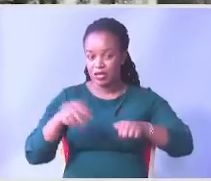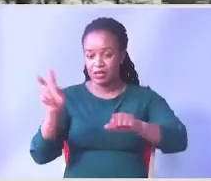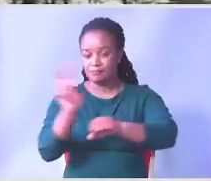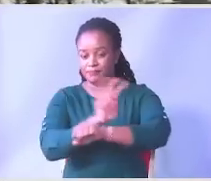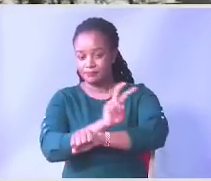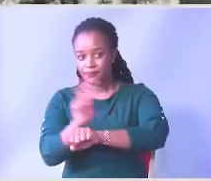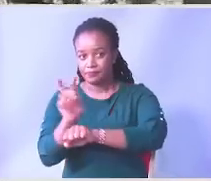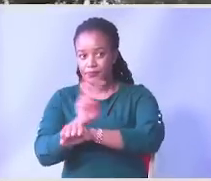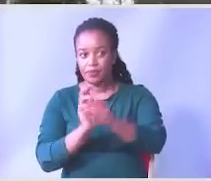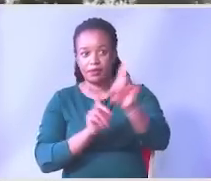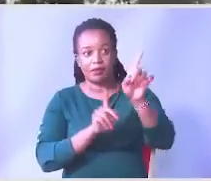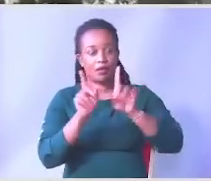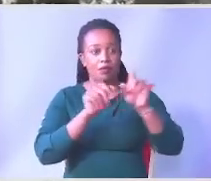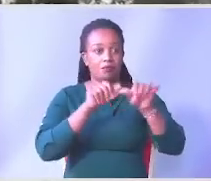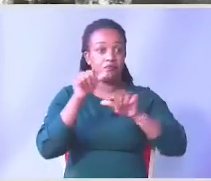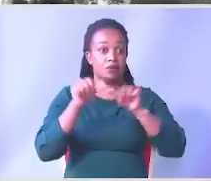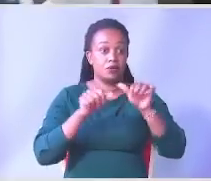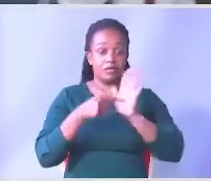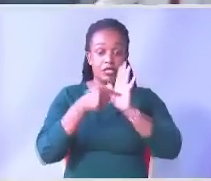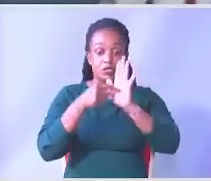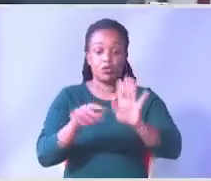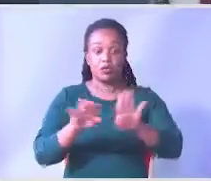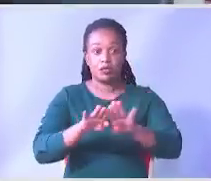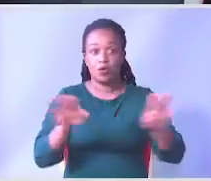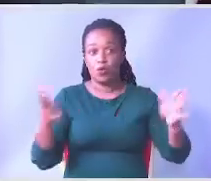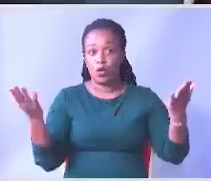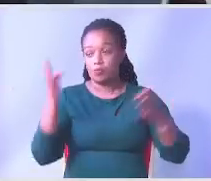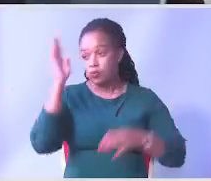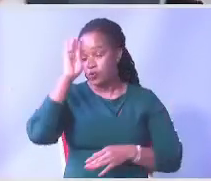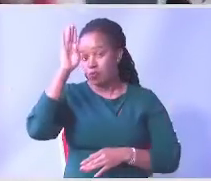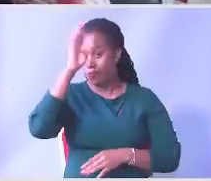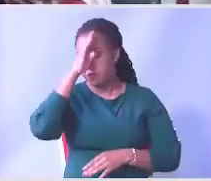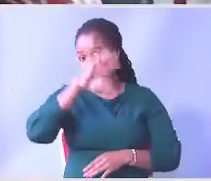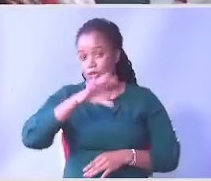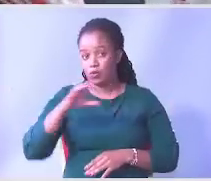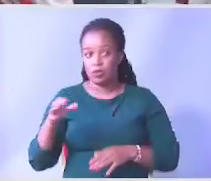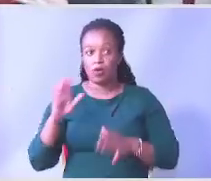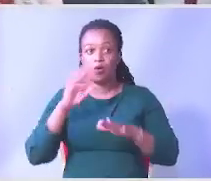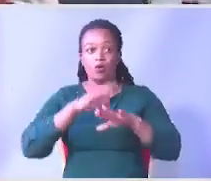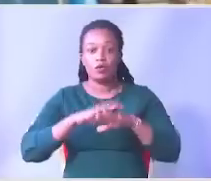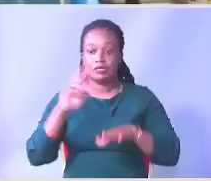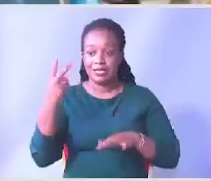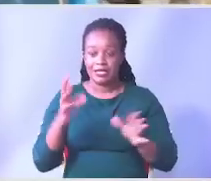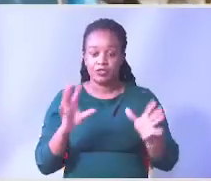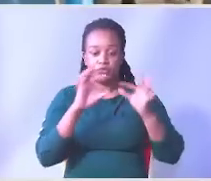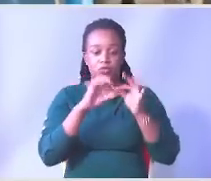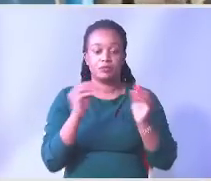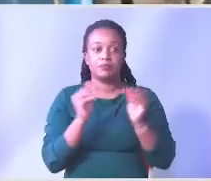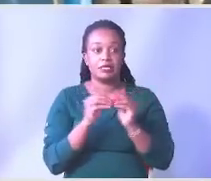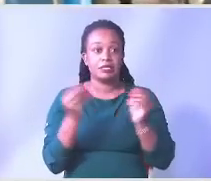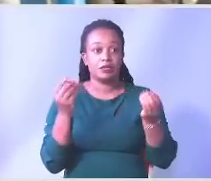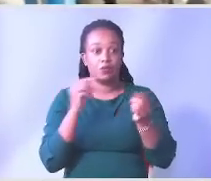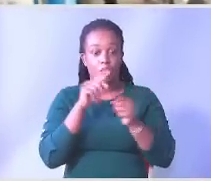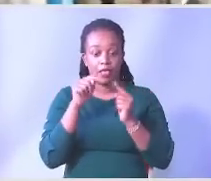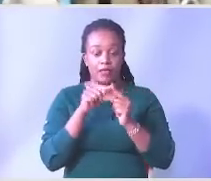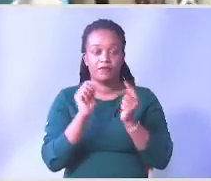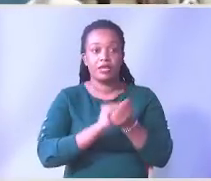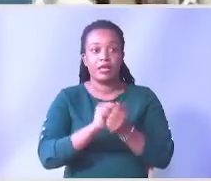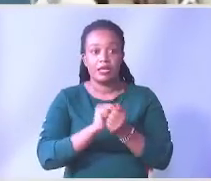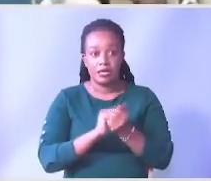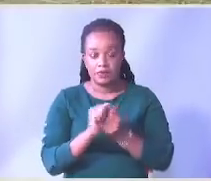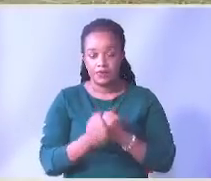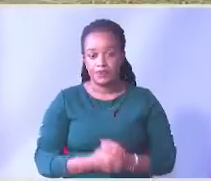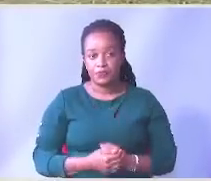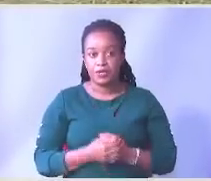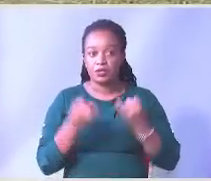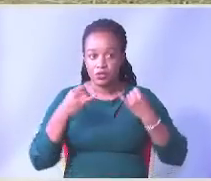tour of poster showgrounds in Bungoma County ahead of the second joint meeting on Friday. All these with an aim of wooing